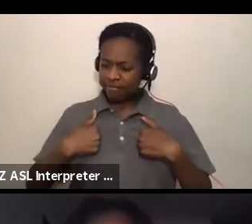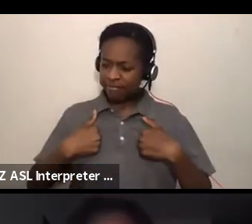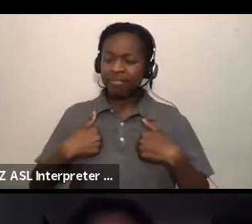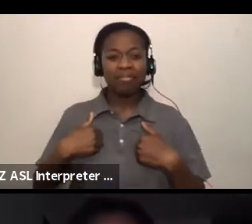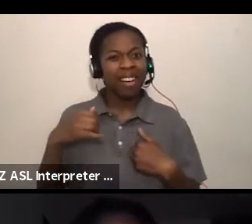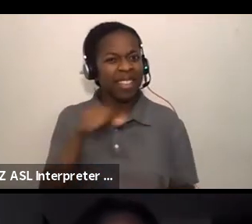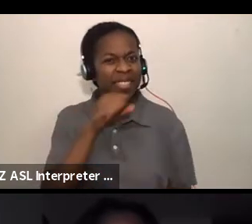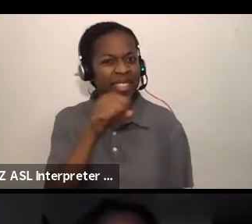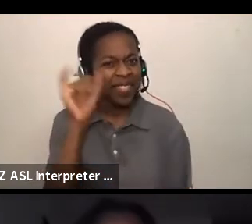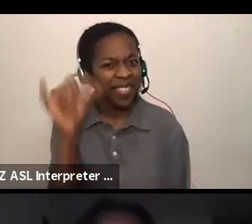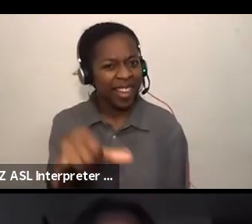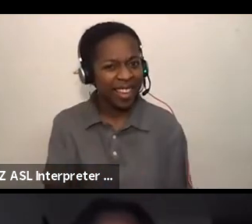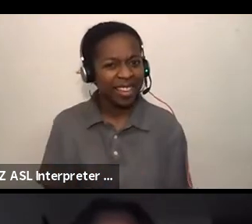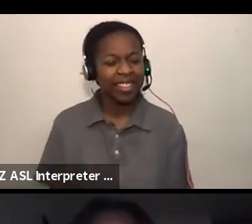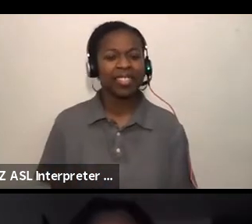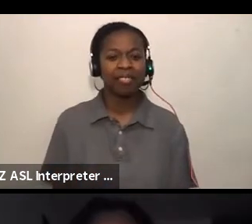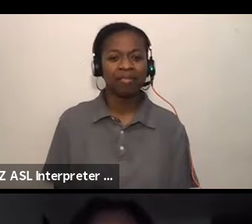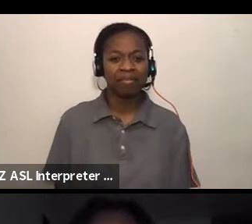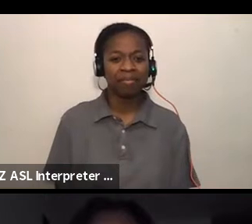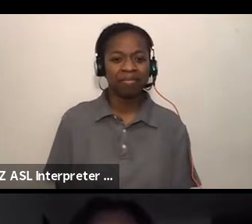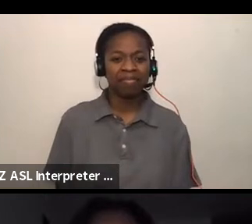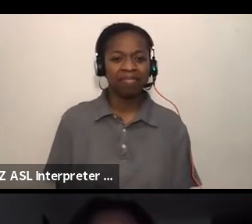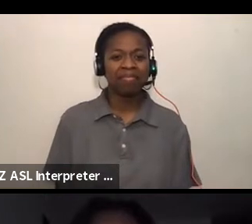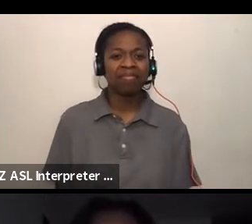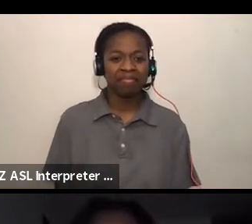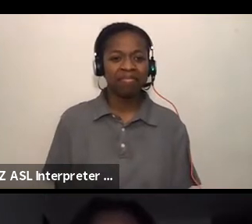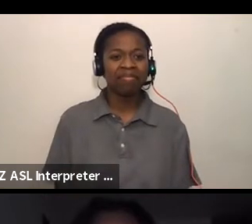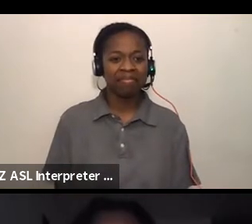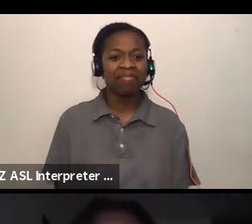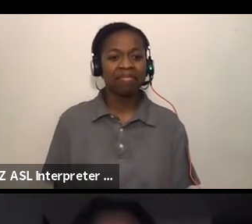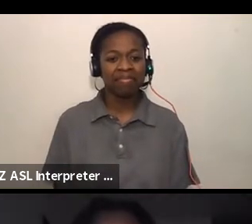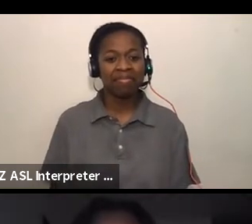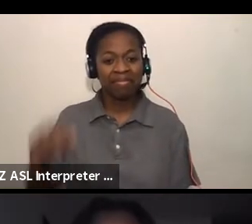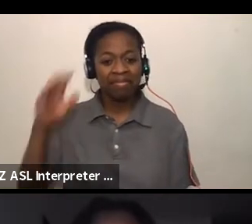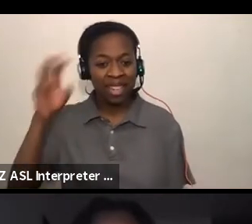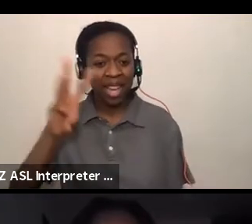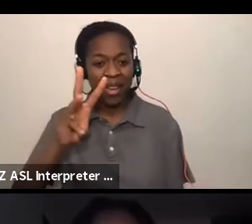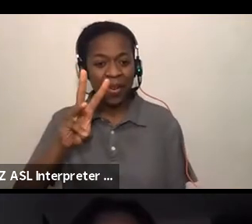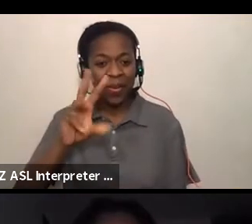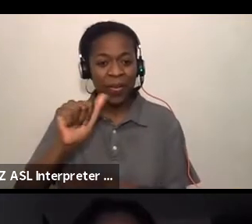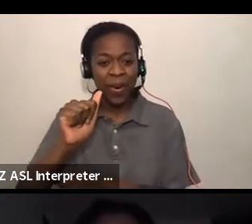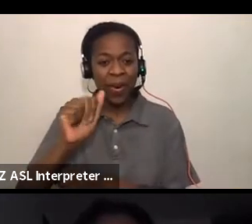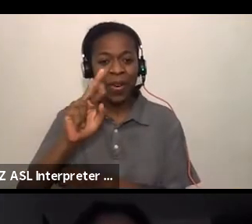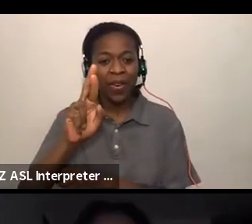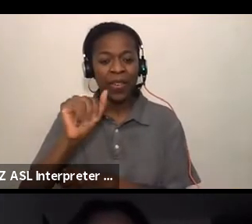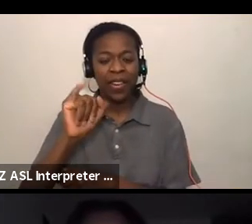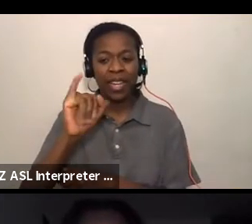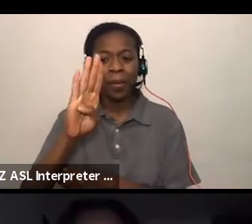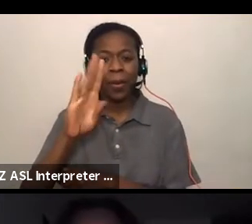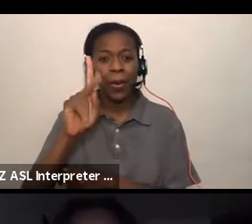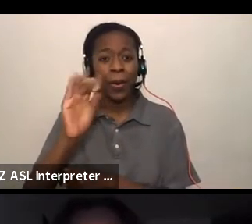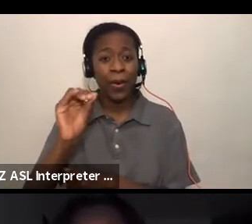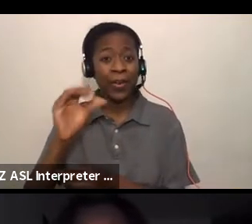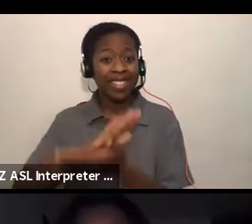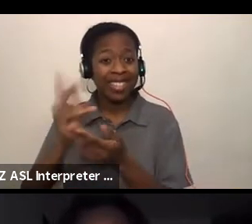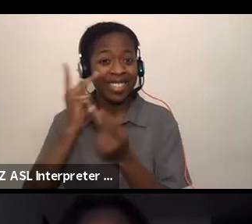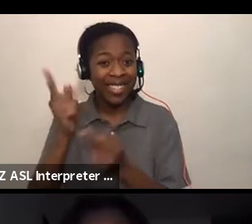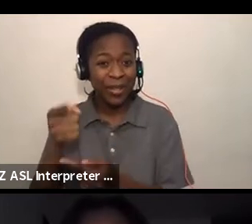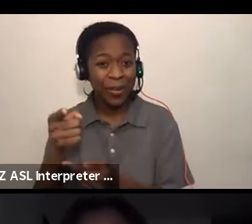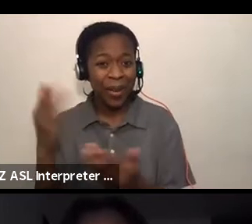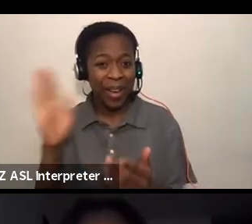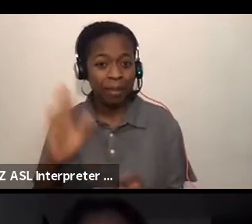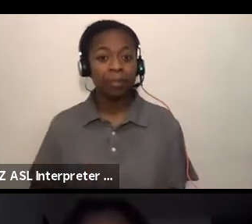I love that so much. Hey, Wariboko, I'm glad that you're here. It's good to see you. Hi,